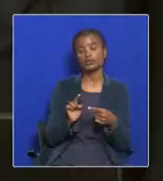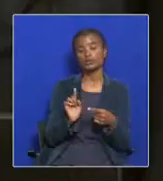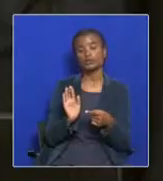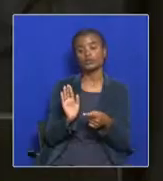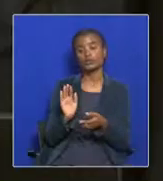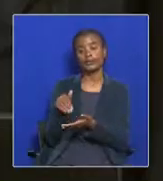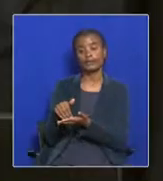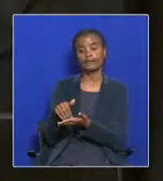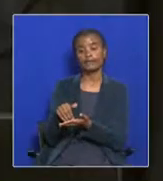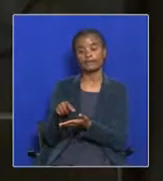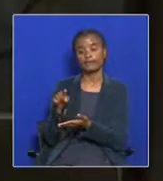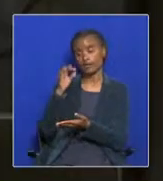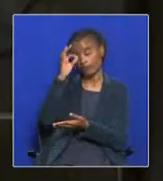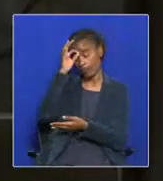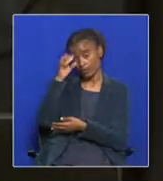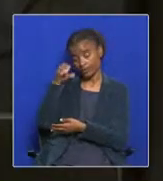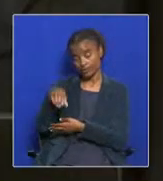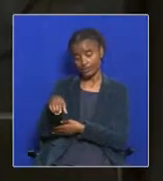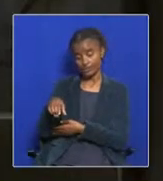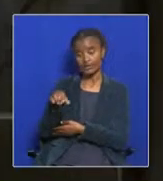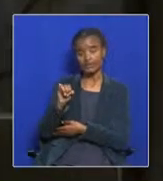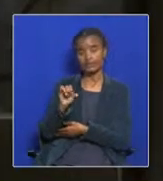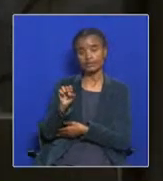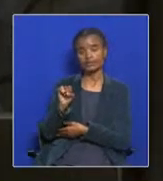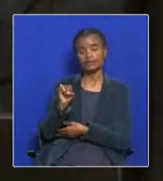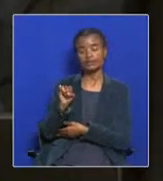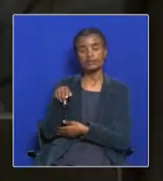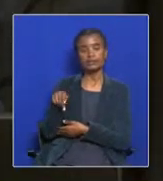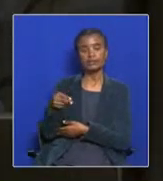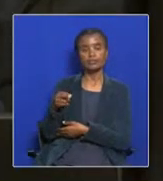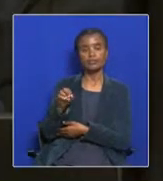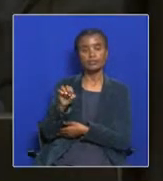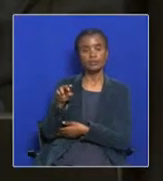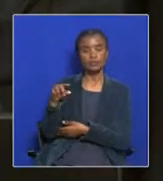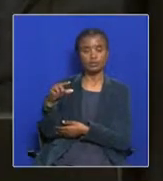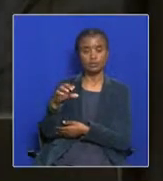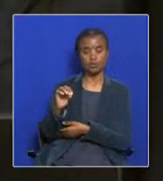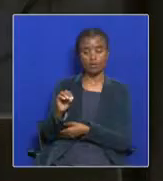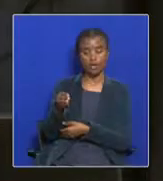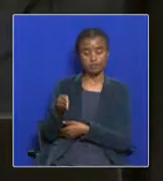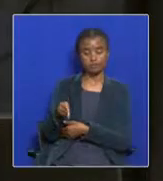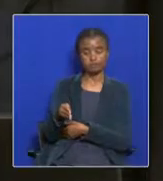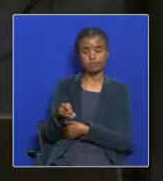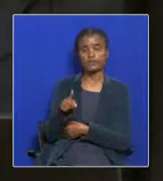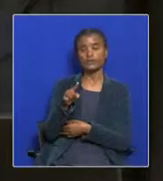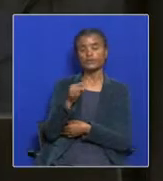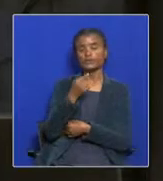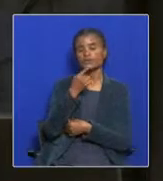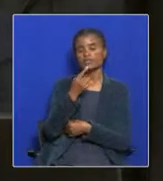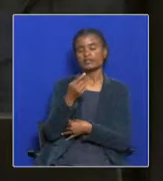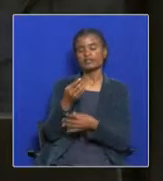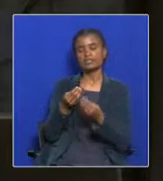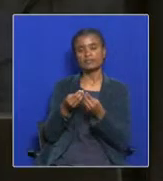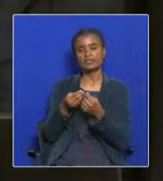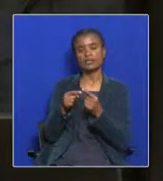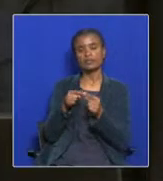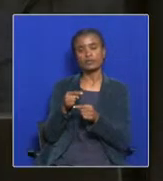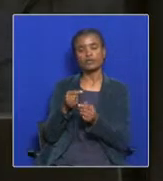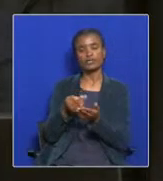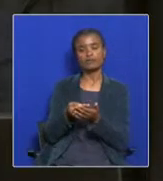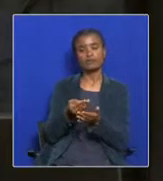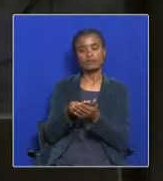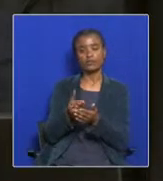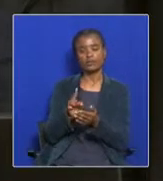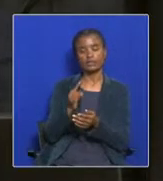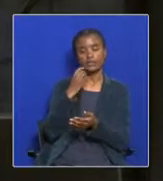station, you say something about the availability of evidence bags when